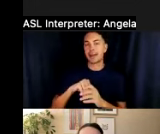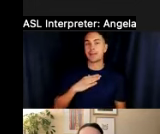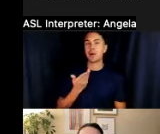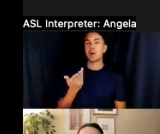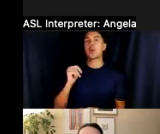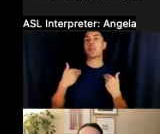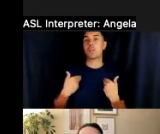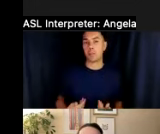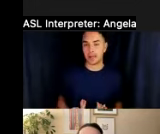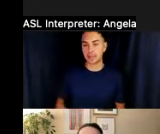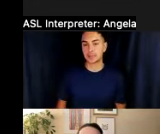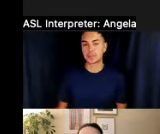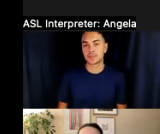bodies,